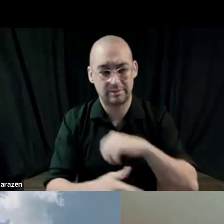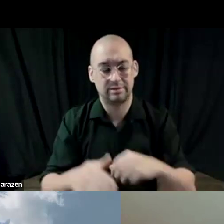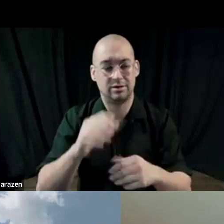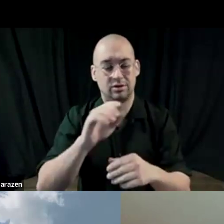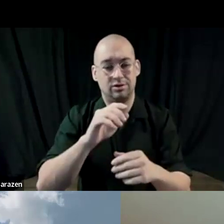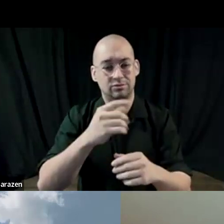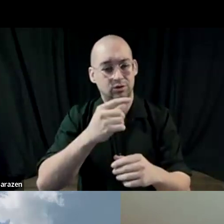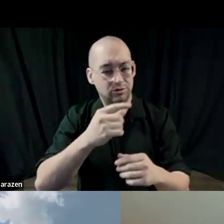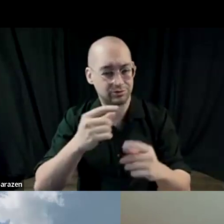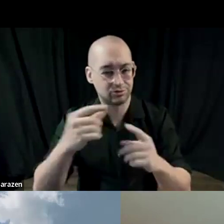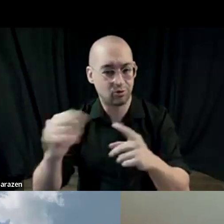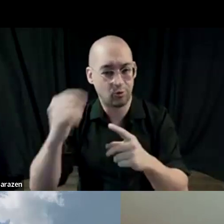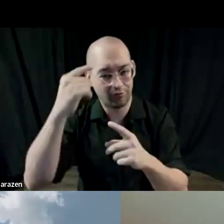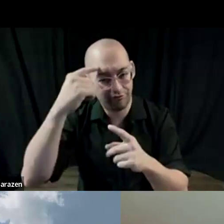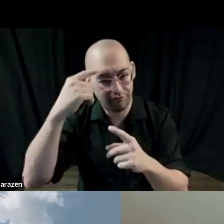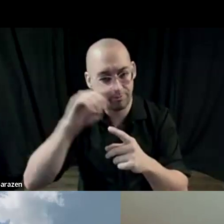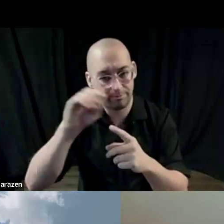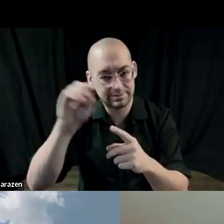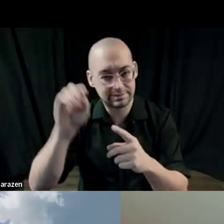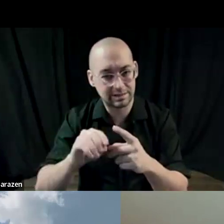percent to dollars.